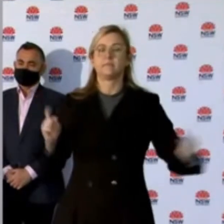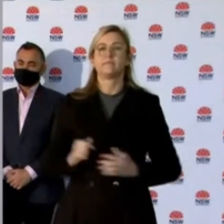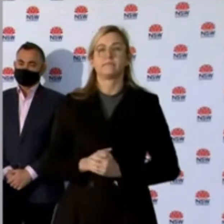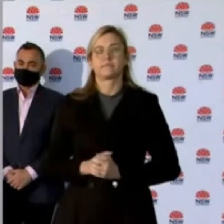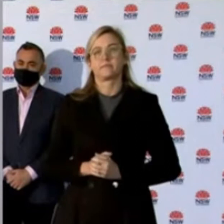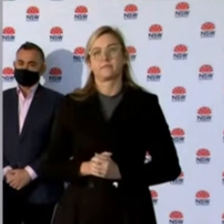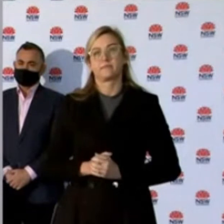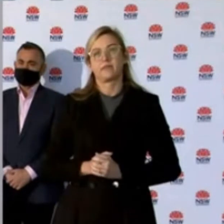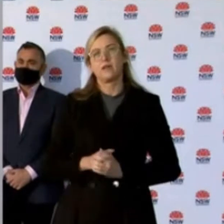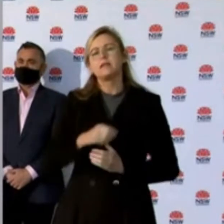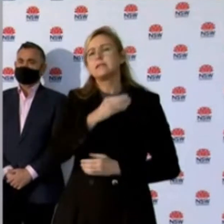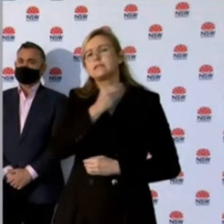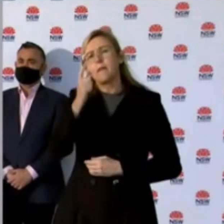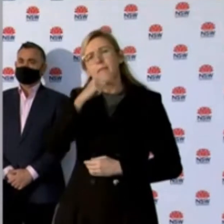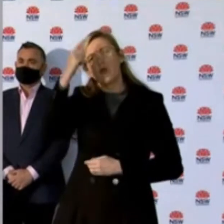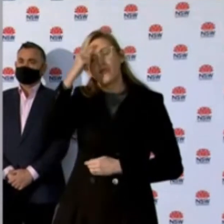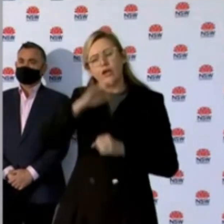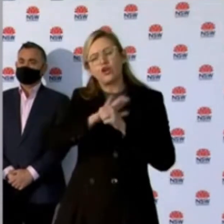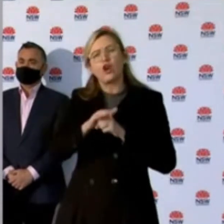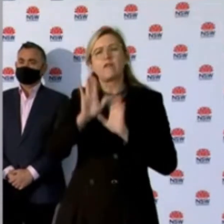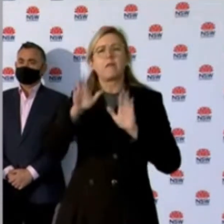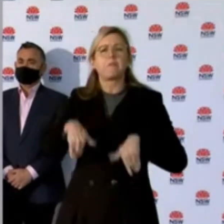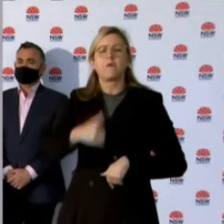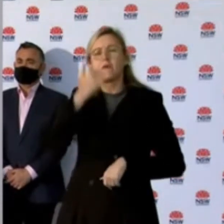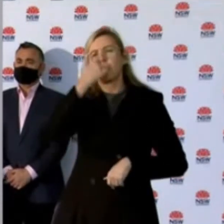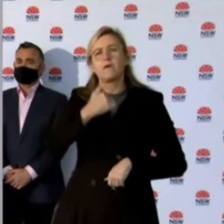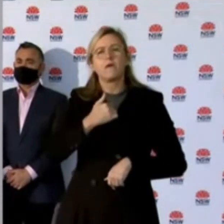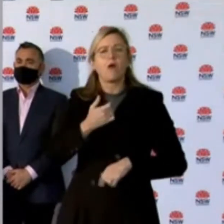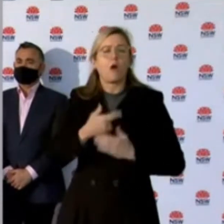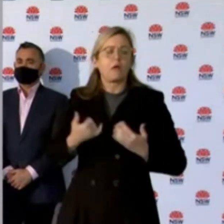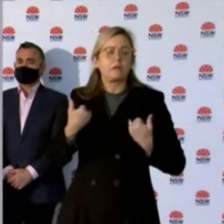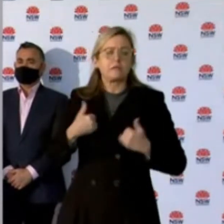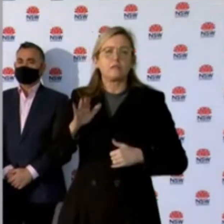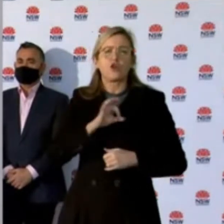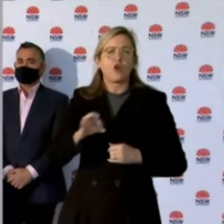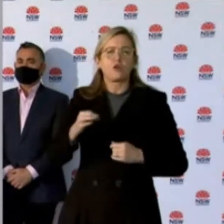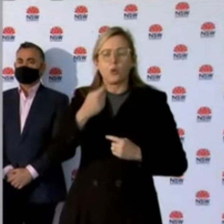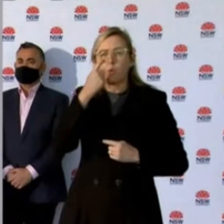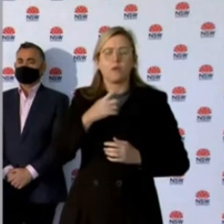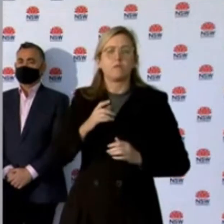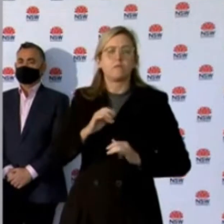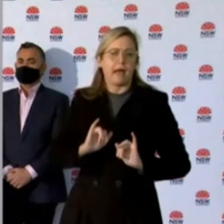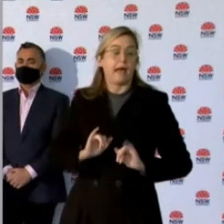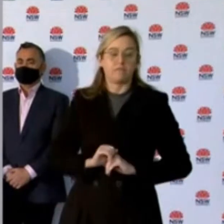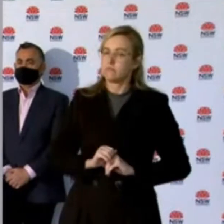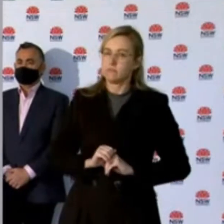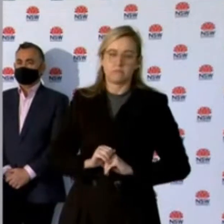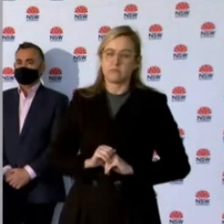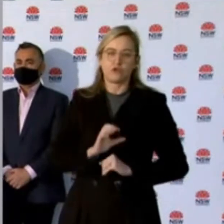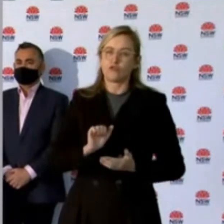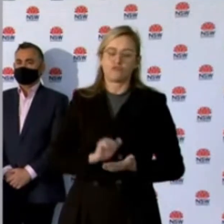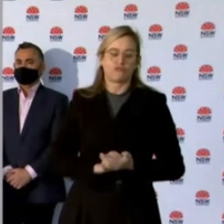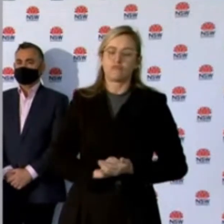mild disease? I think I've been saying this repeatedly, but I think we can't overemphasise